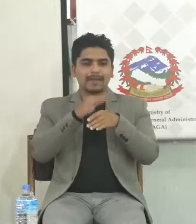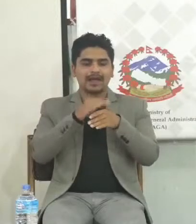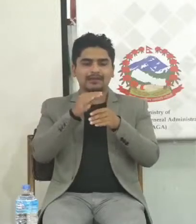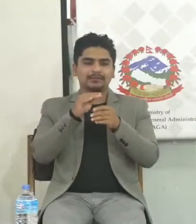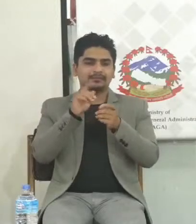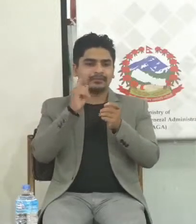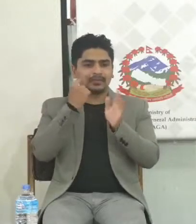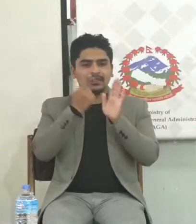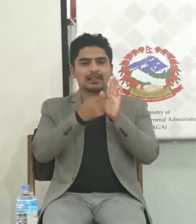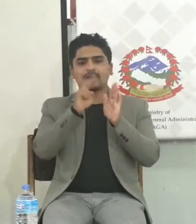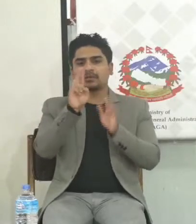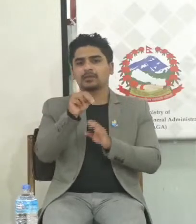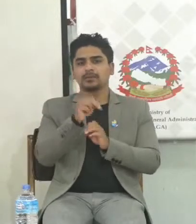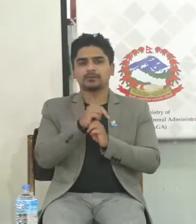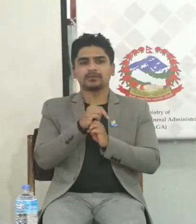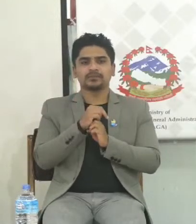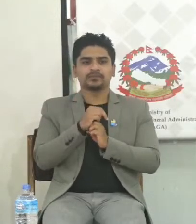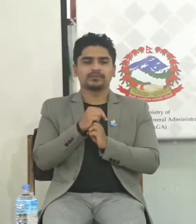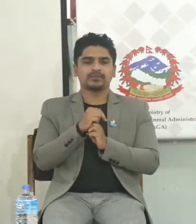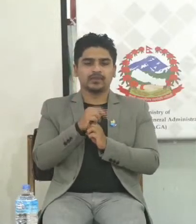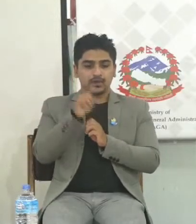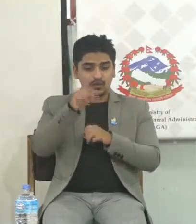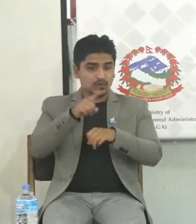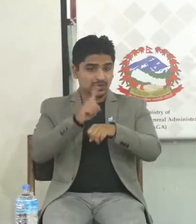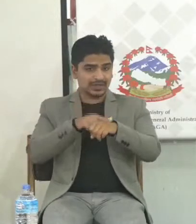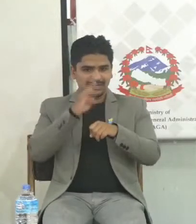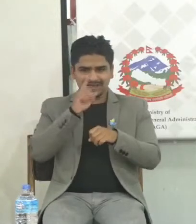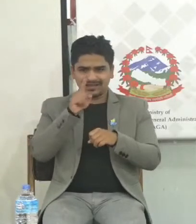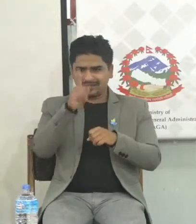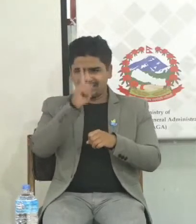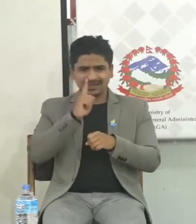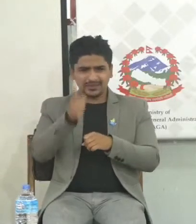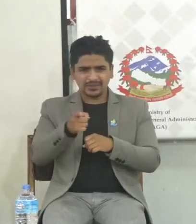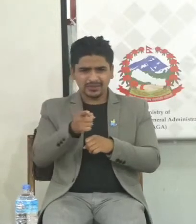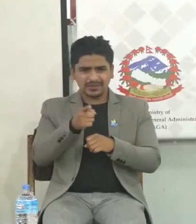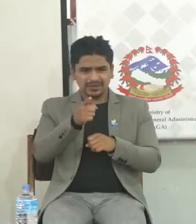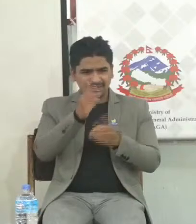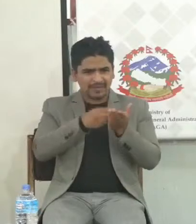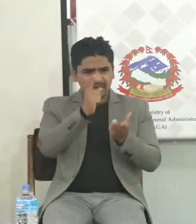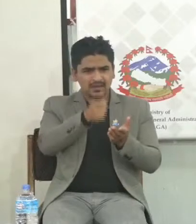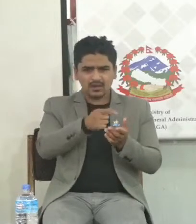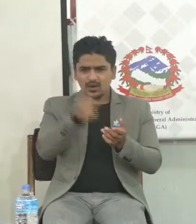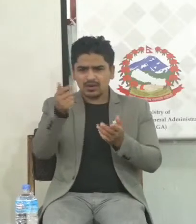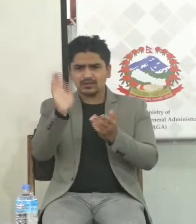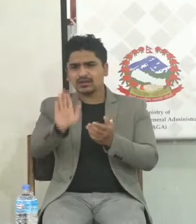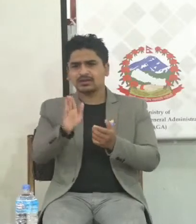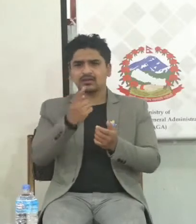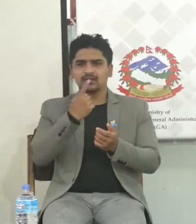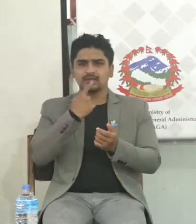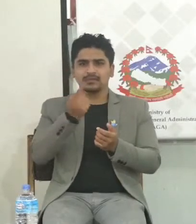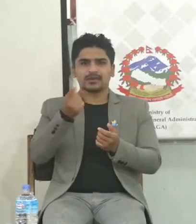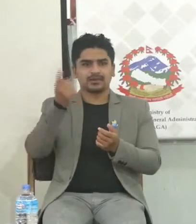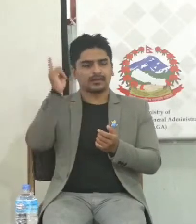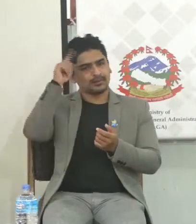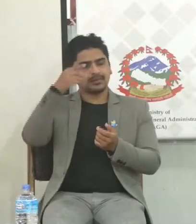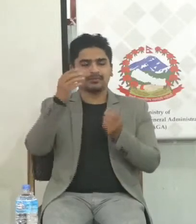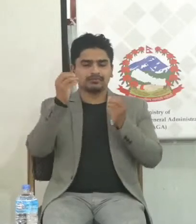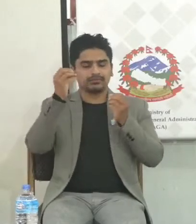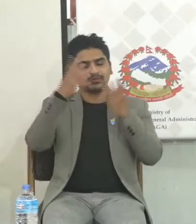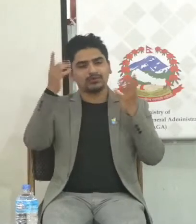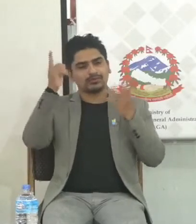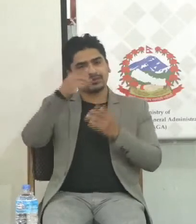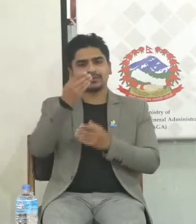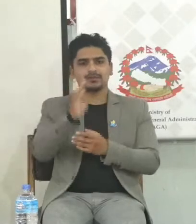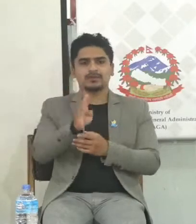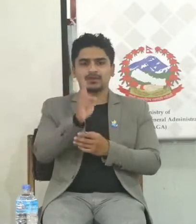not only to you. There are so many people are suffering from like this. No, you should not say that way. So you should be honest and transparent, because sometimes